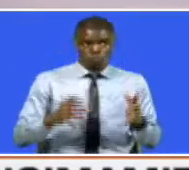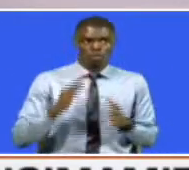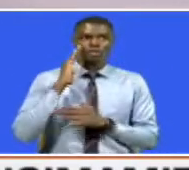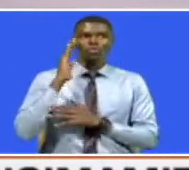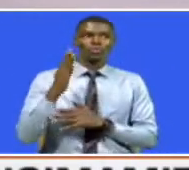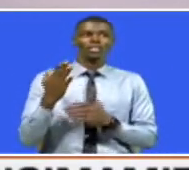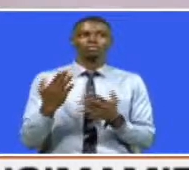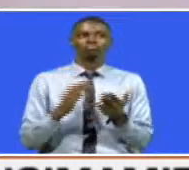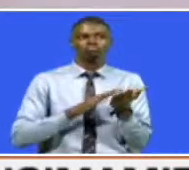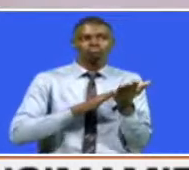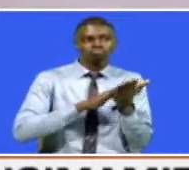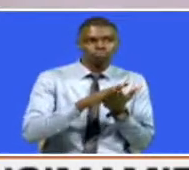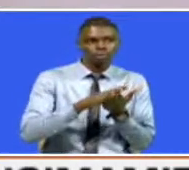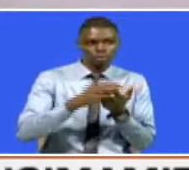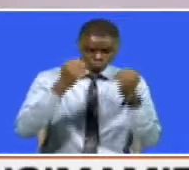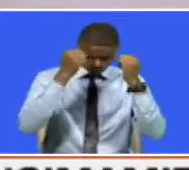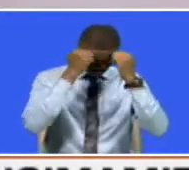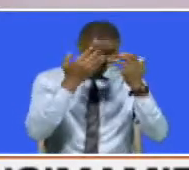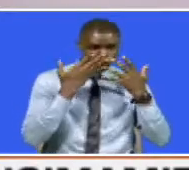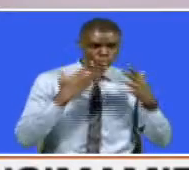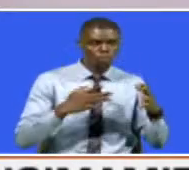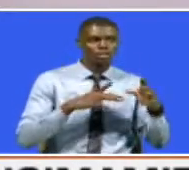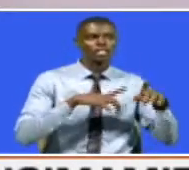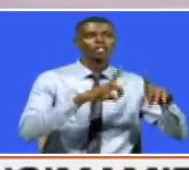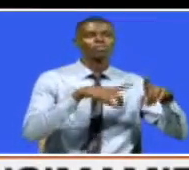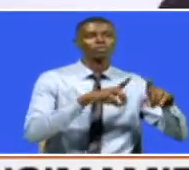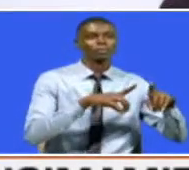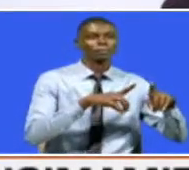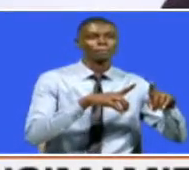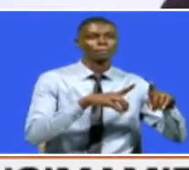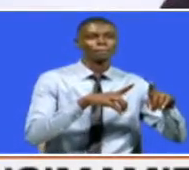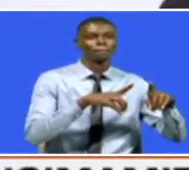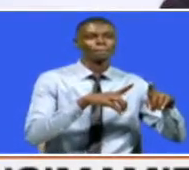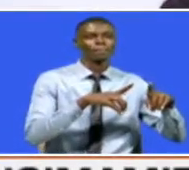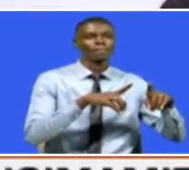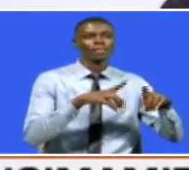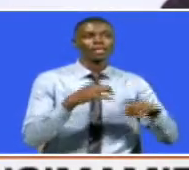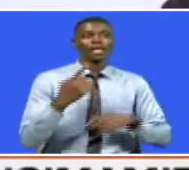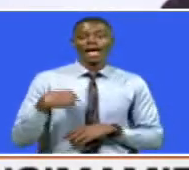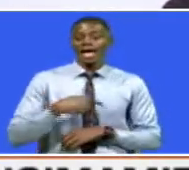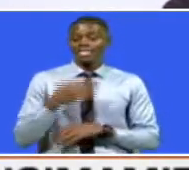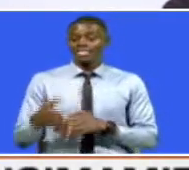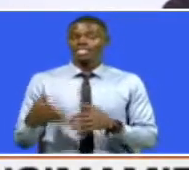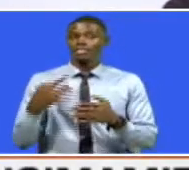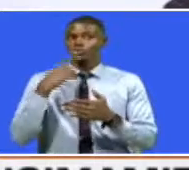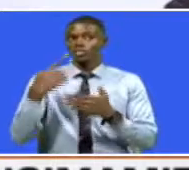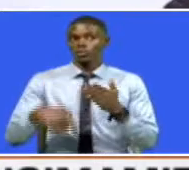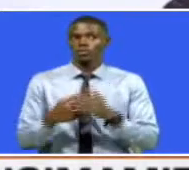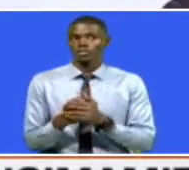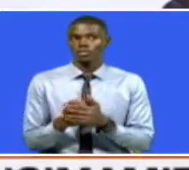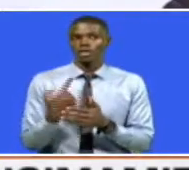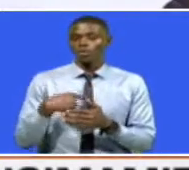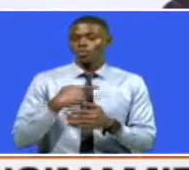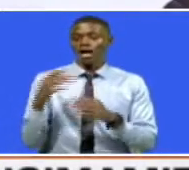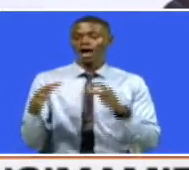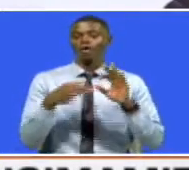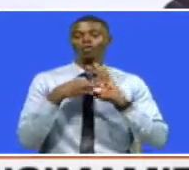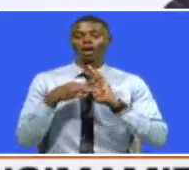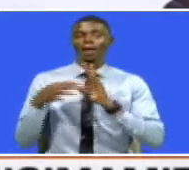to seamlessly go through the diploma program. We are here simply to say that we are